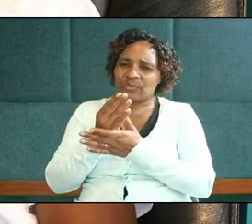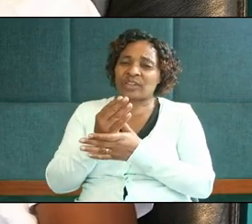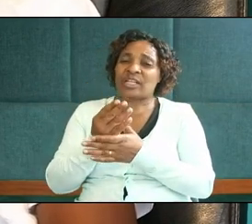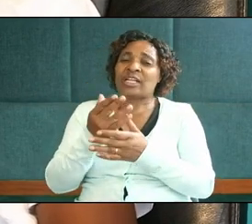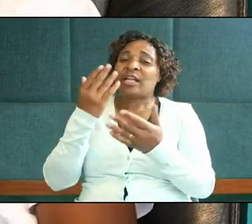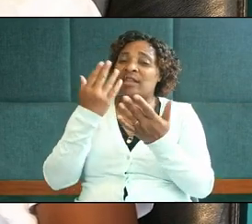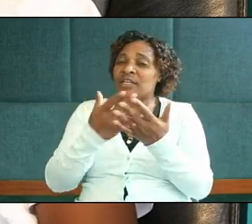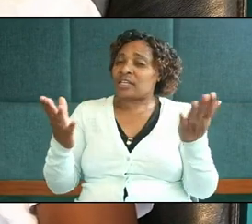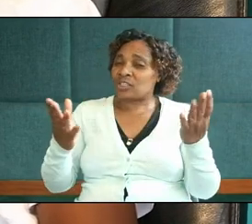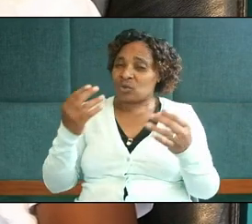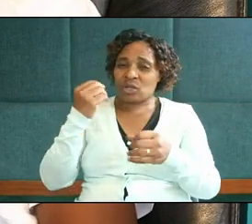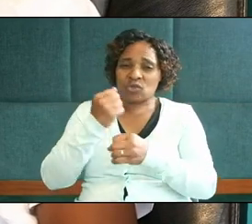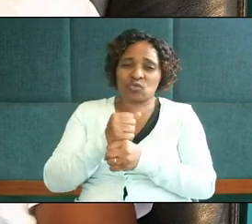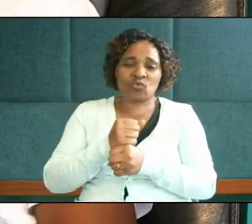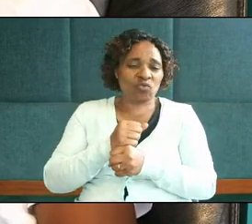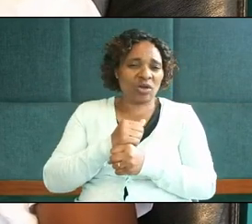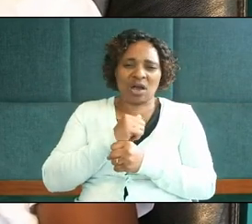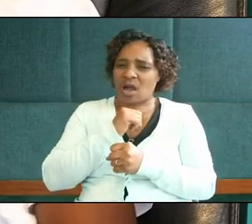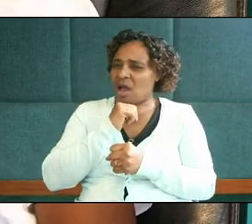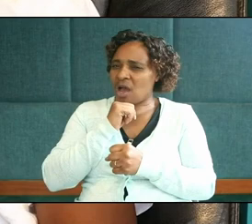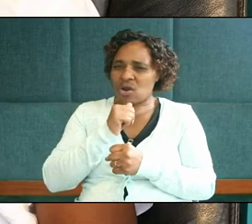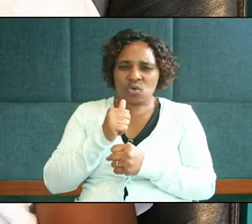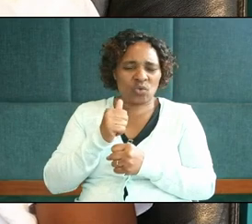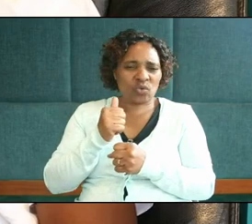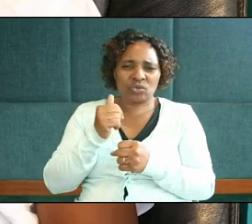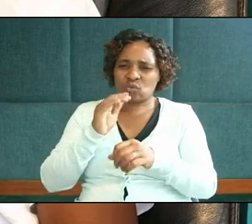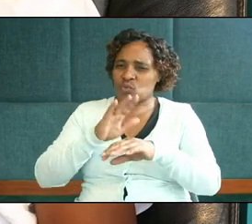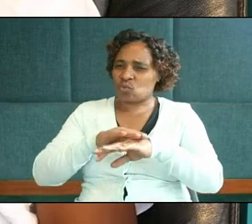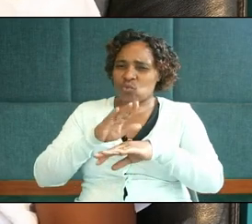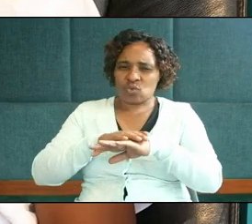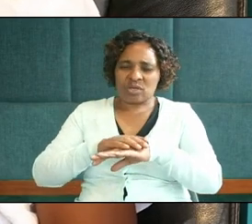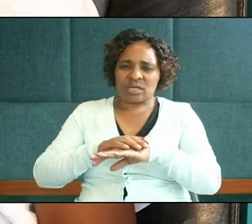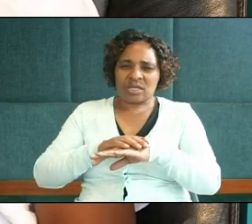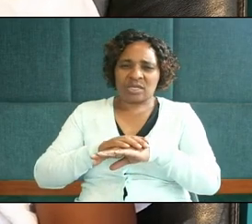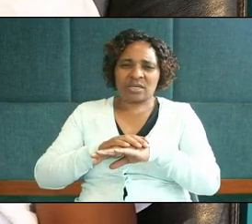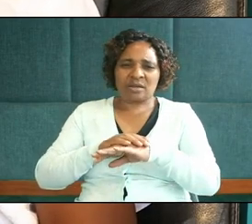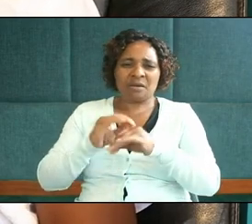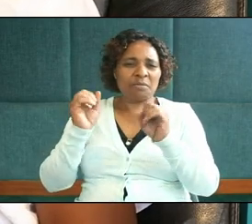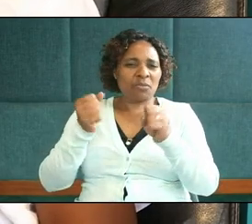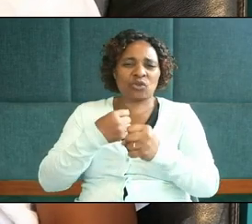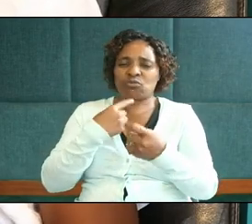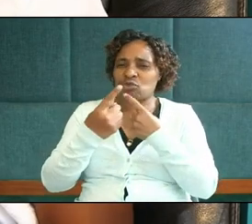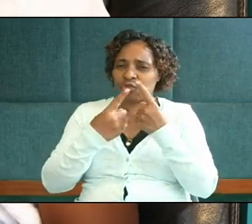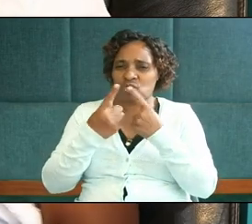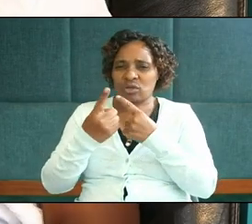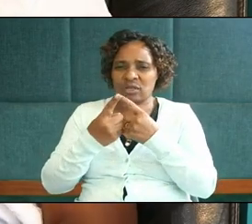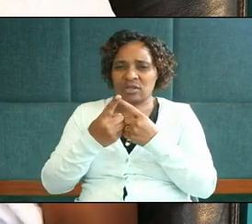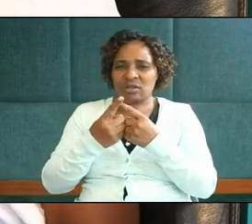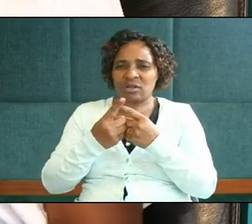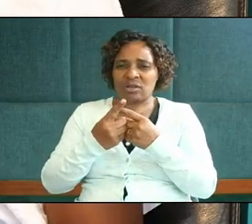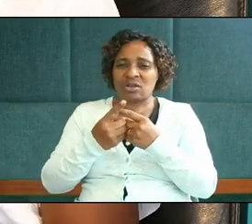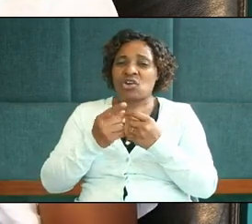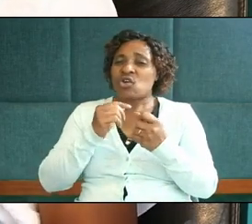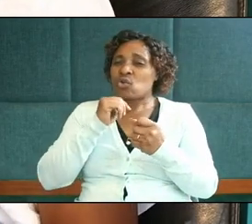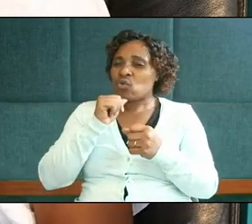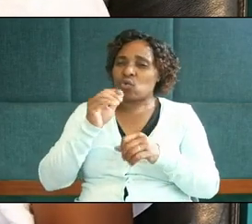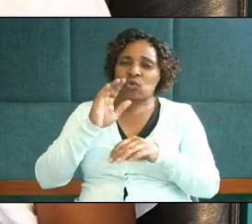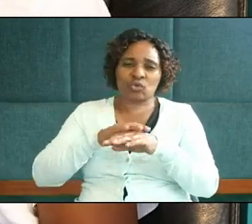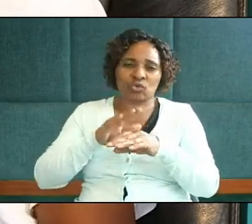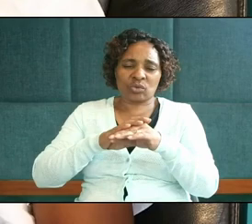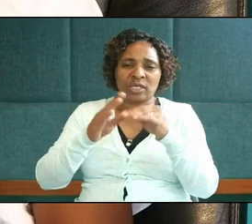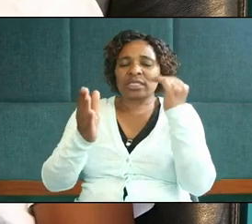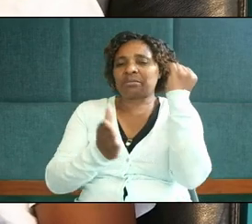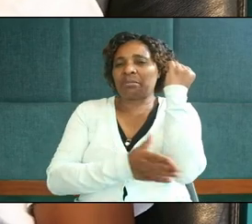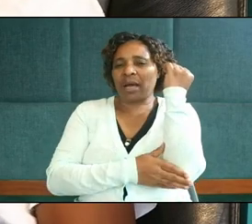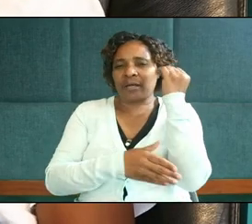we're doing are not worth, like, I would not even mention it. Exactly. It is just too